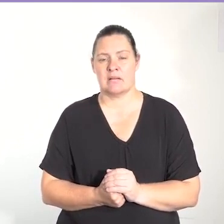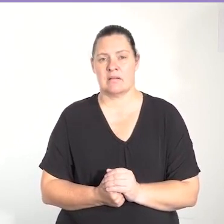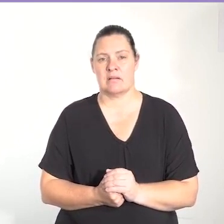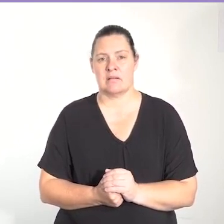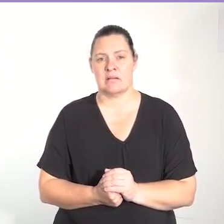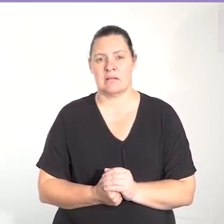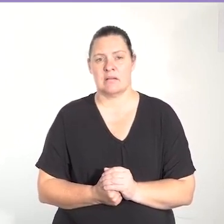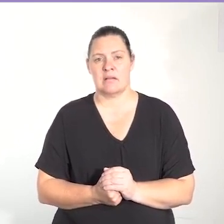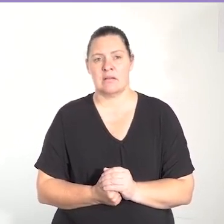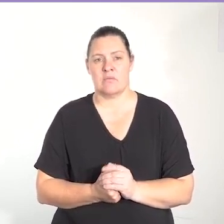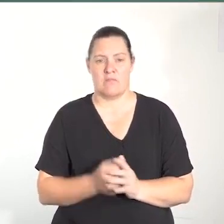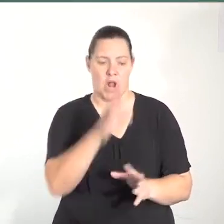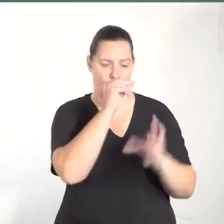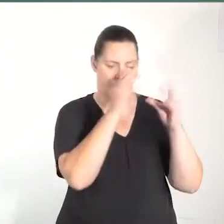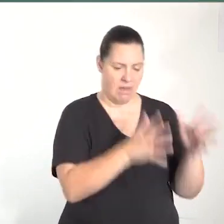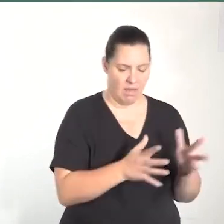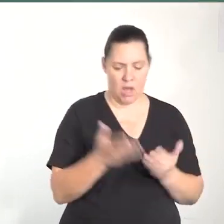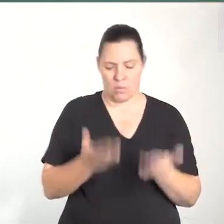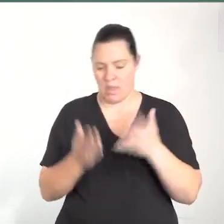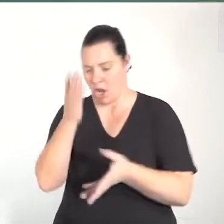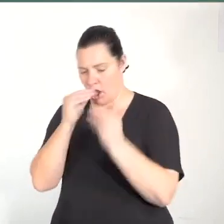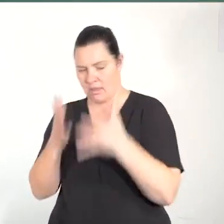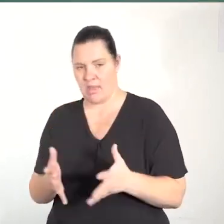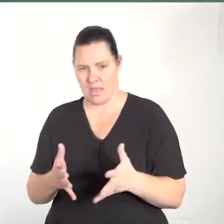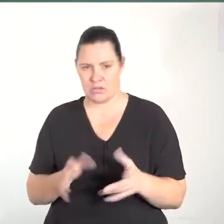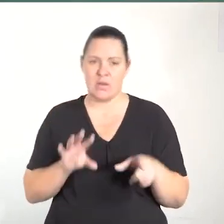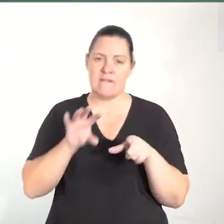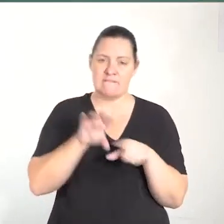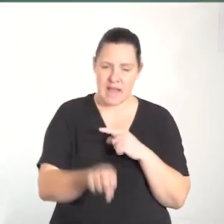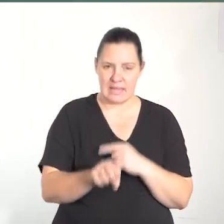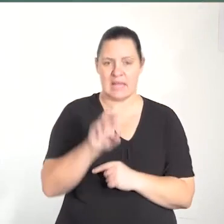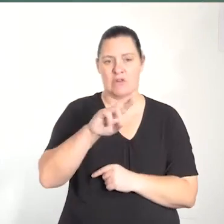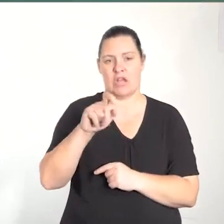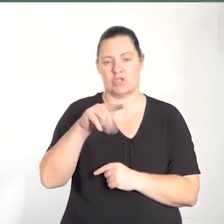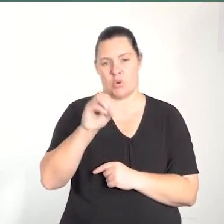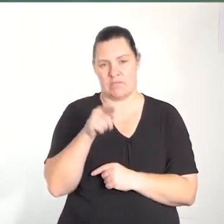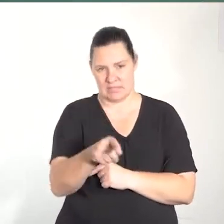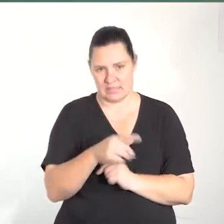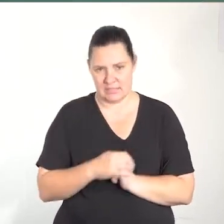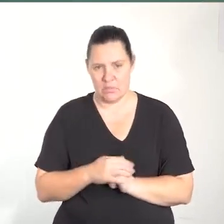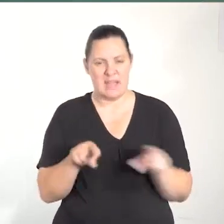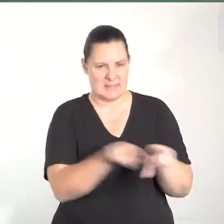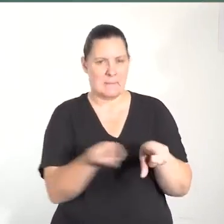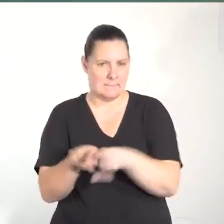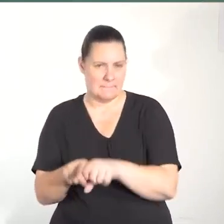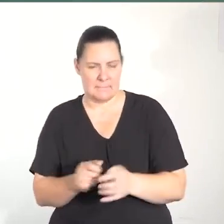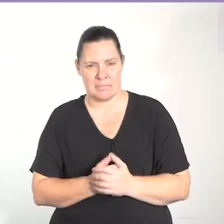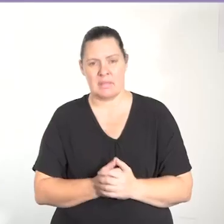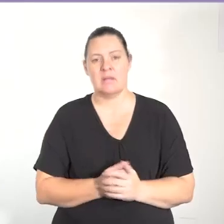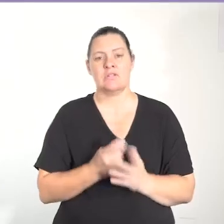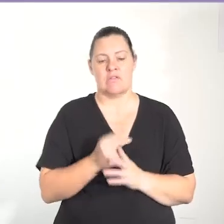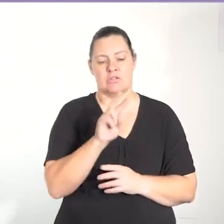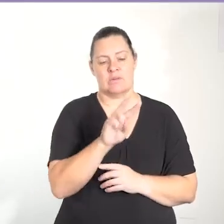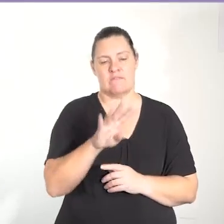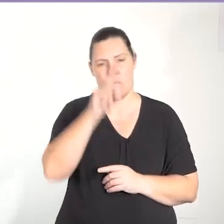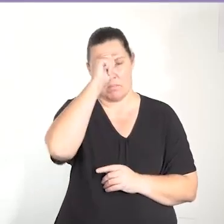We are now comparing learners to learners. So it means we can find the ratio of this. Let's read the statement there. It says,